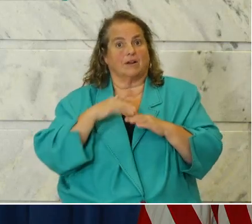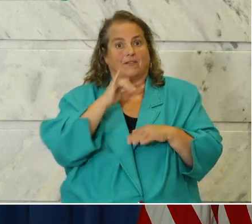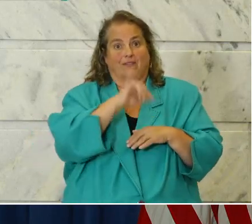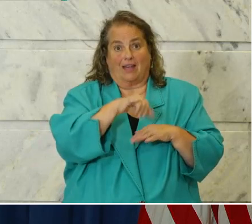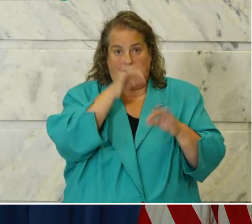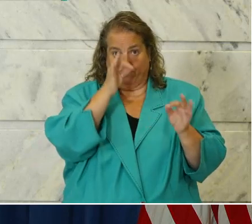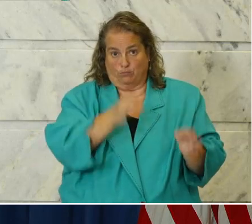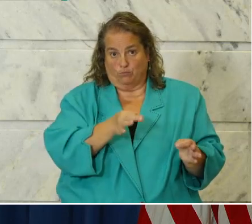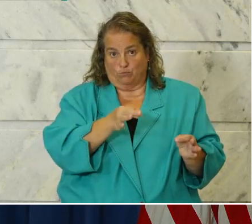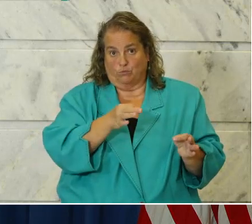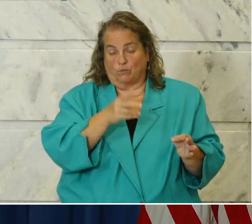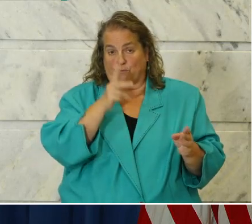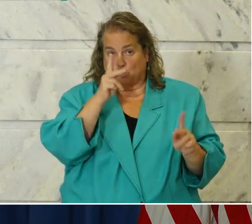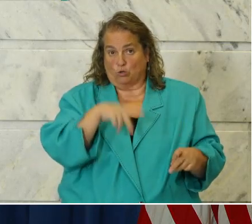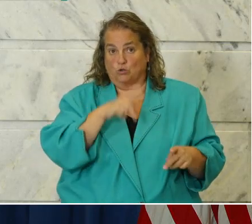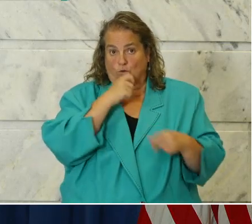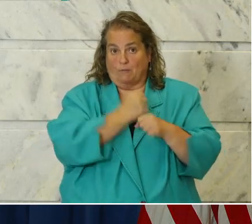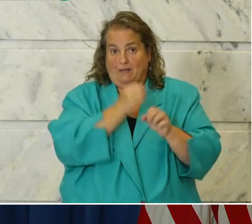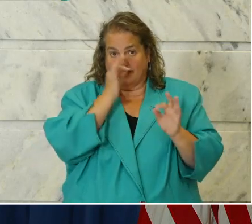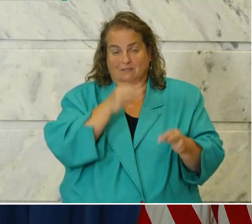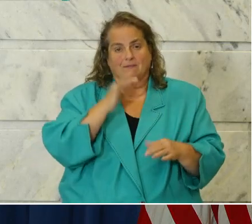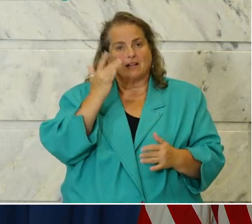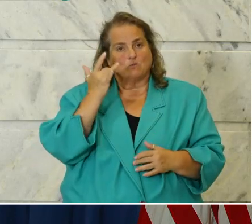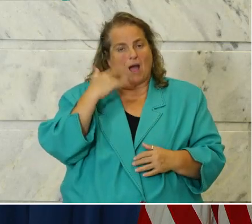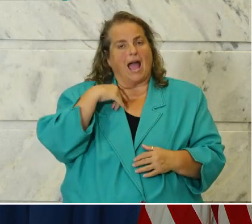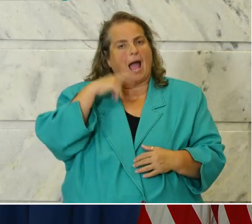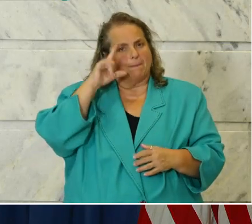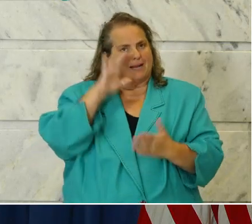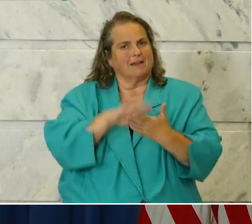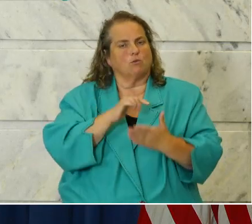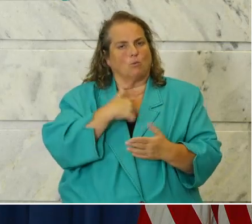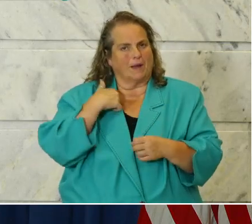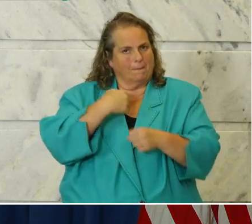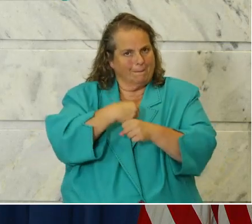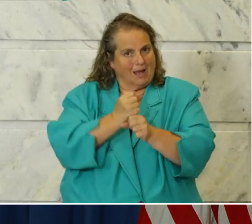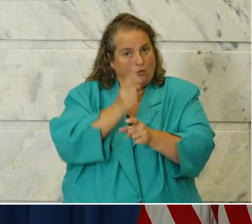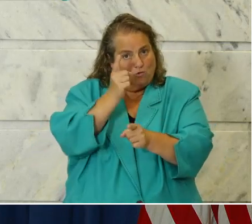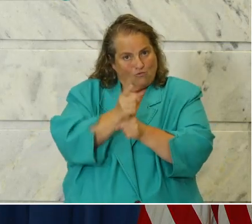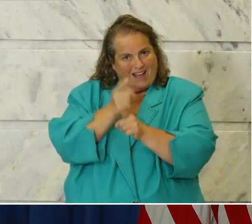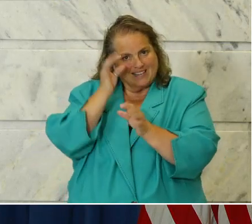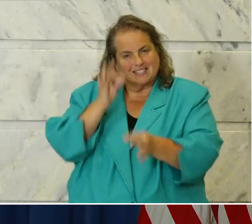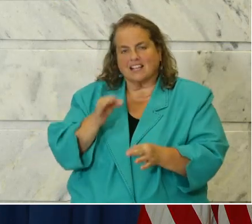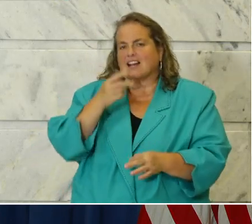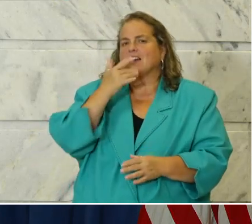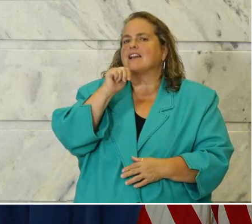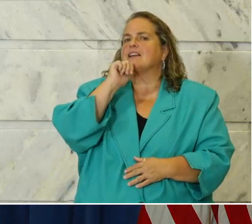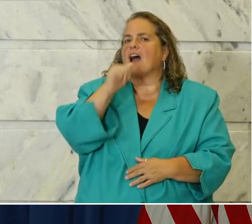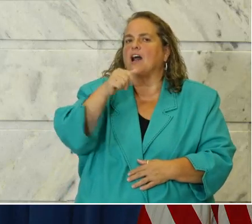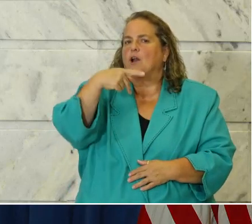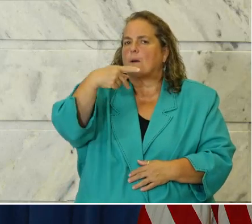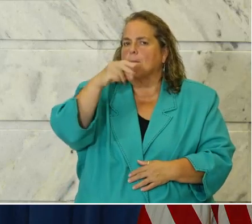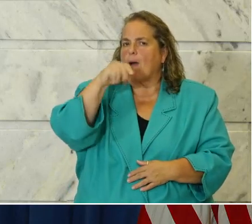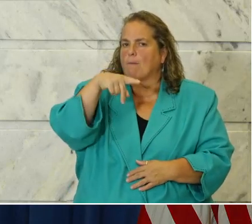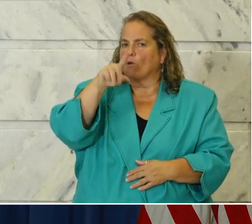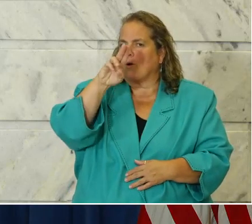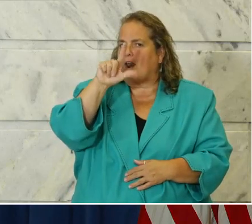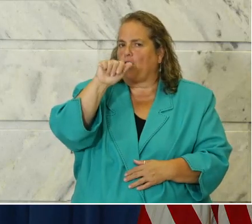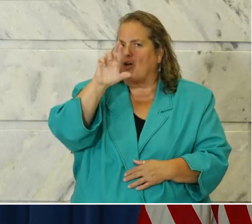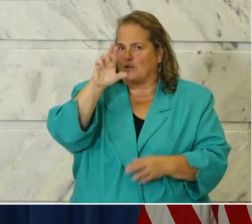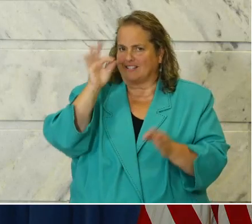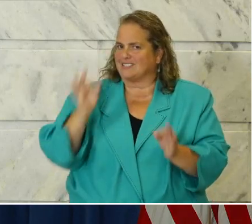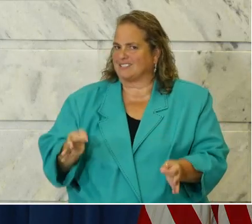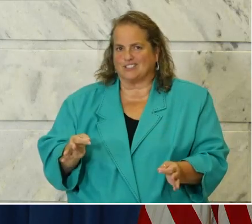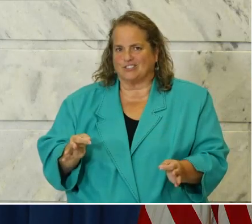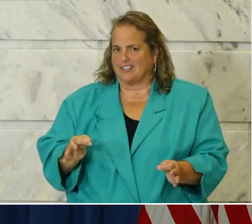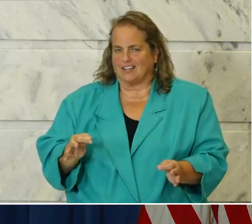decision maker. That's why I believe that we make the right decisions, not the popular decisions, believing that people will be able to accept them